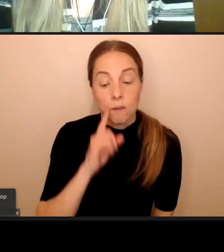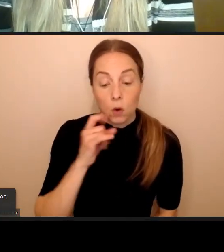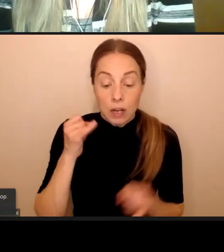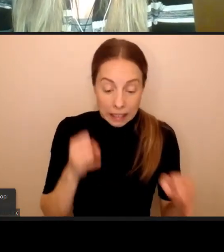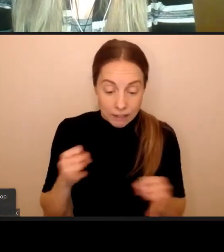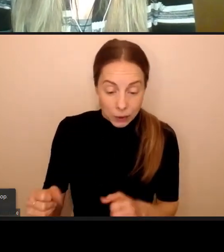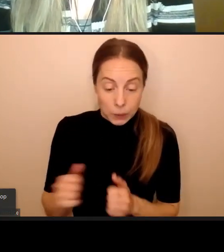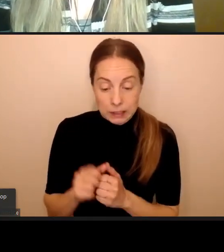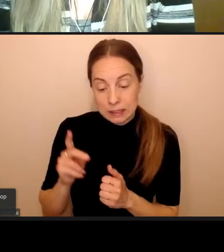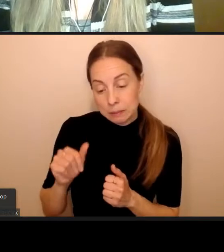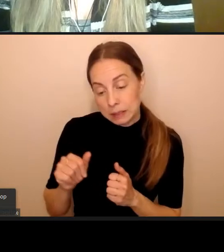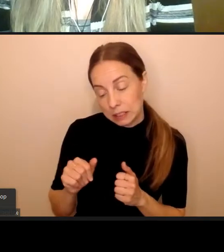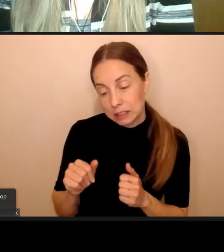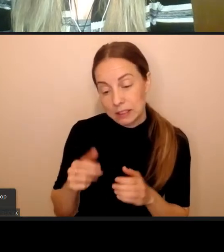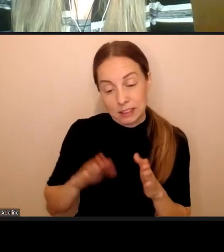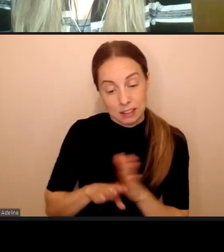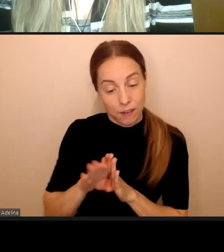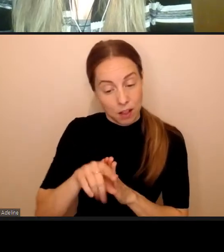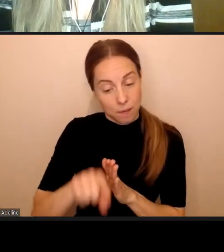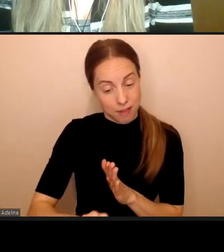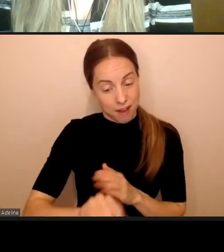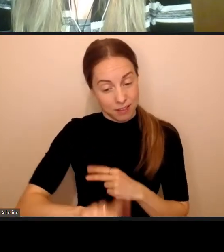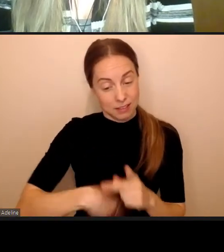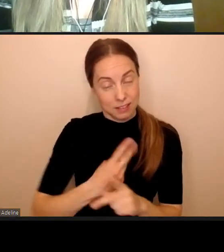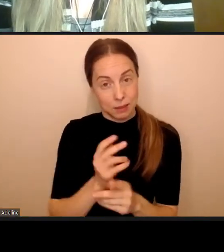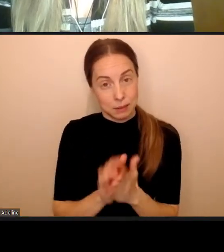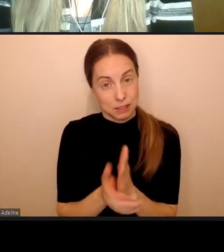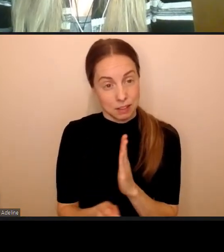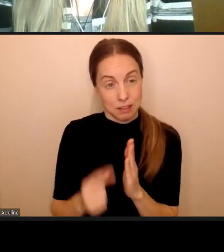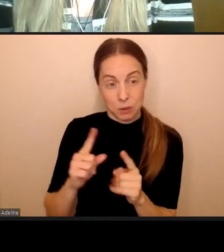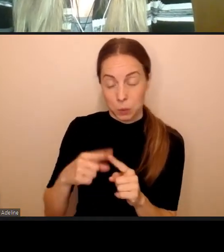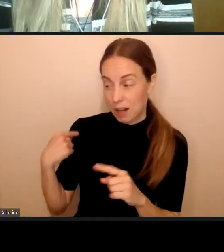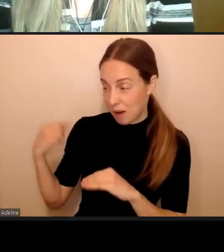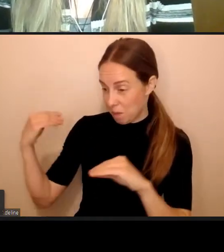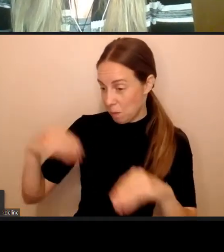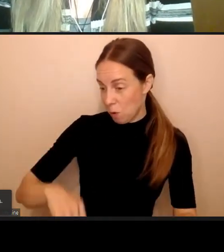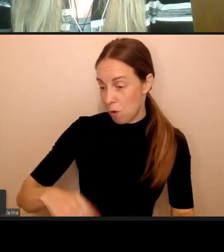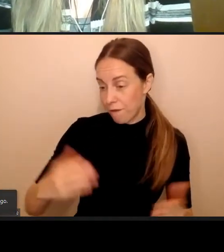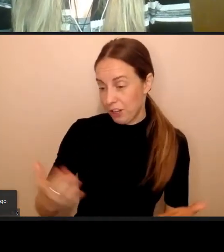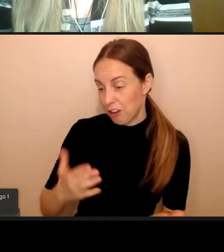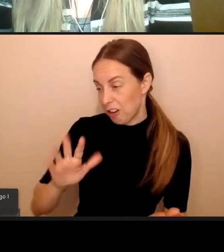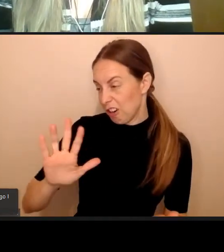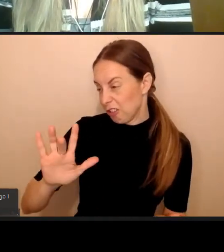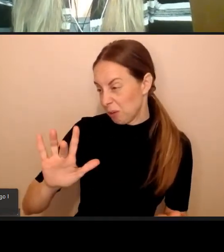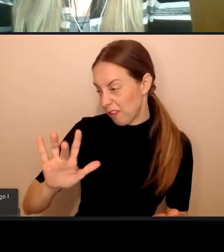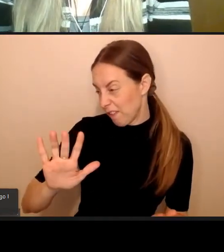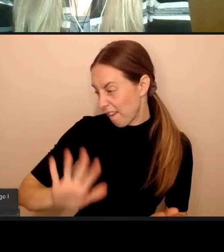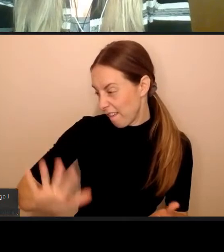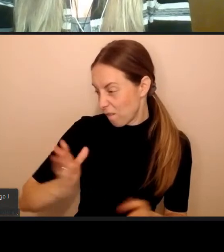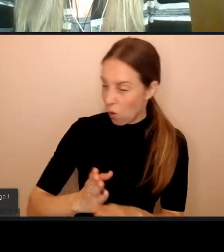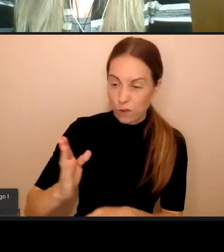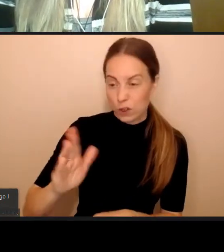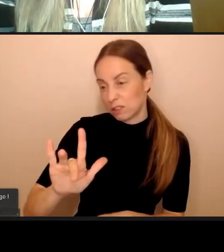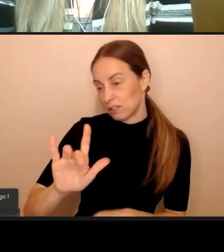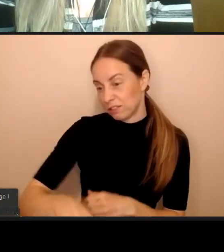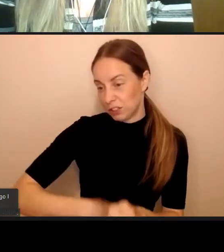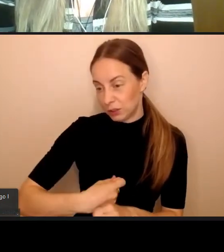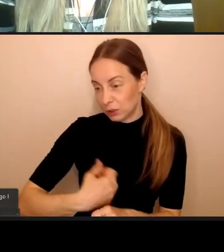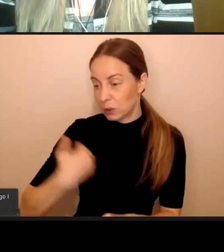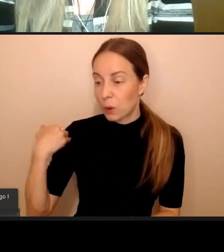about, when I first moved up here 25 plus years ago, I was thrown into the Rehab